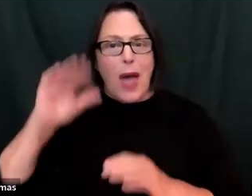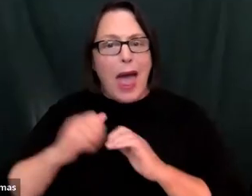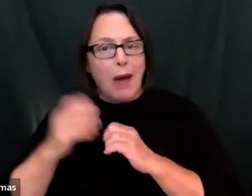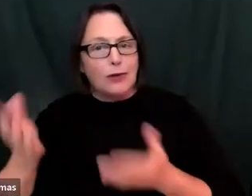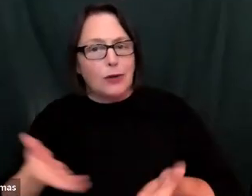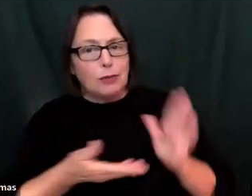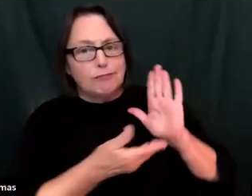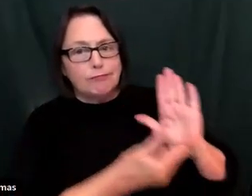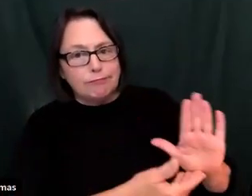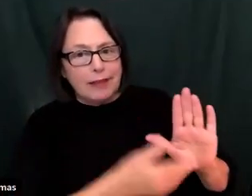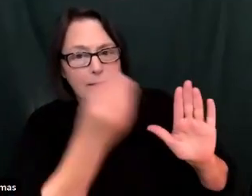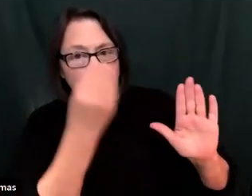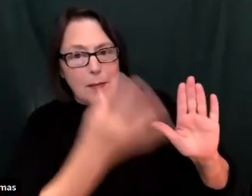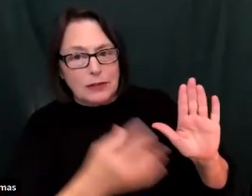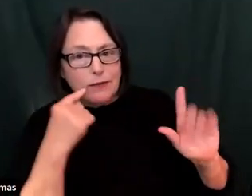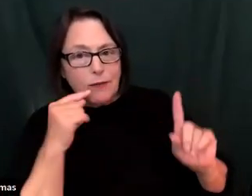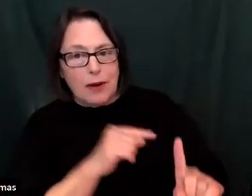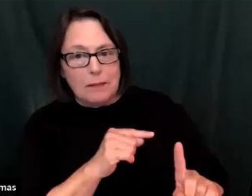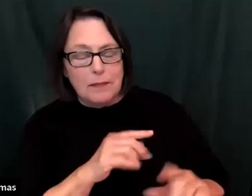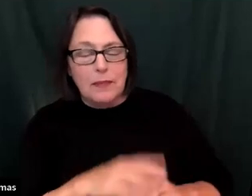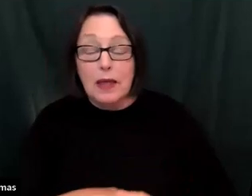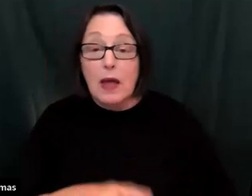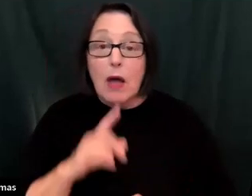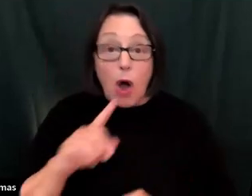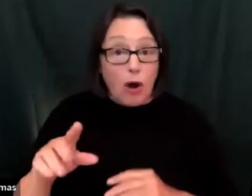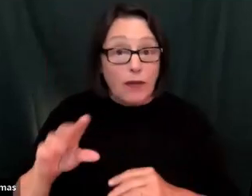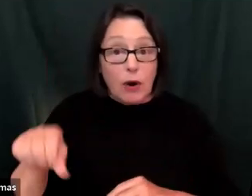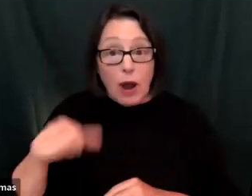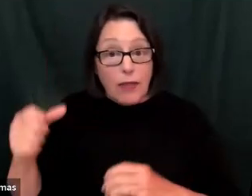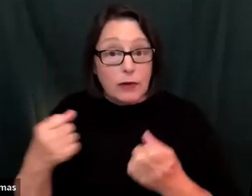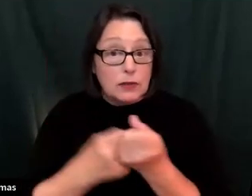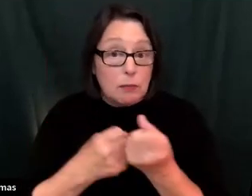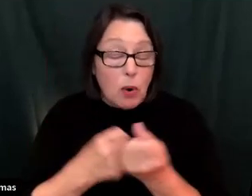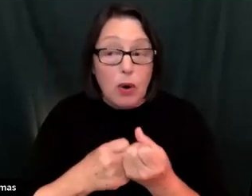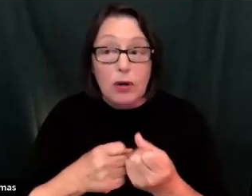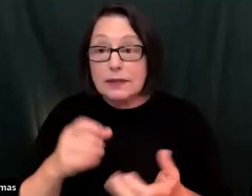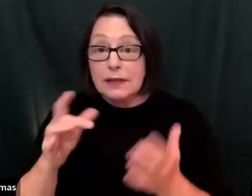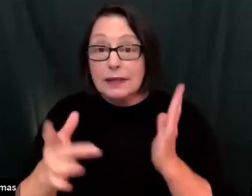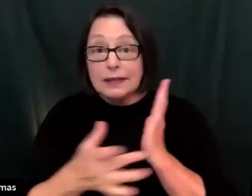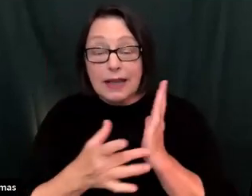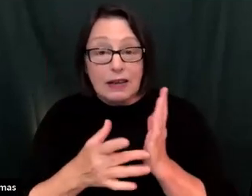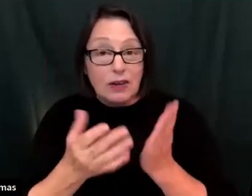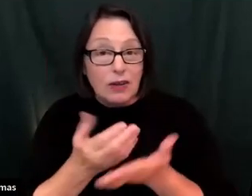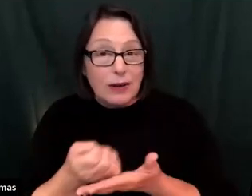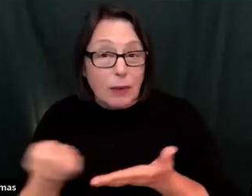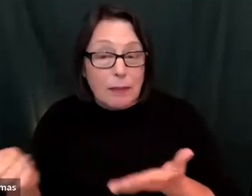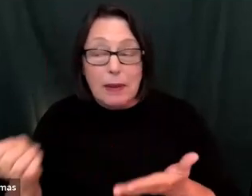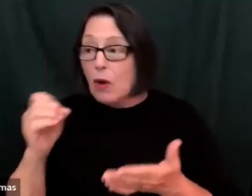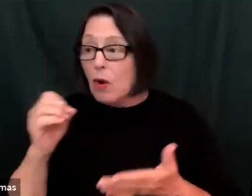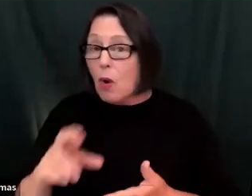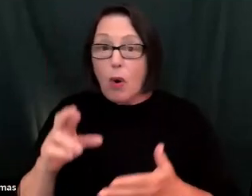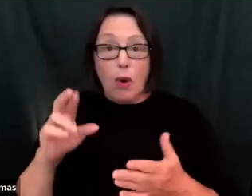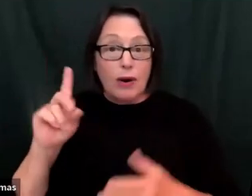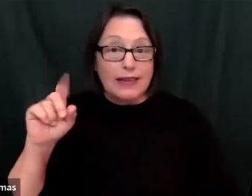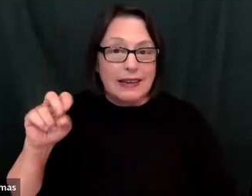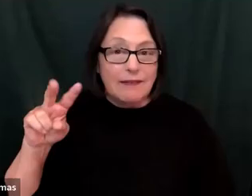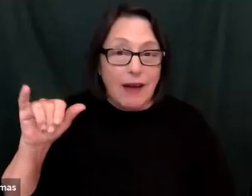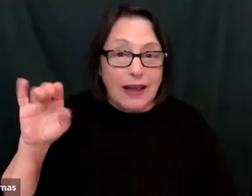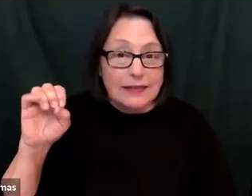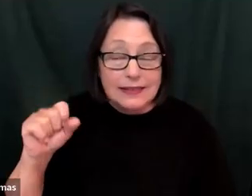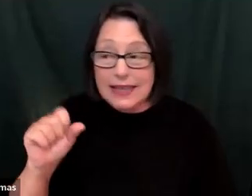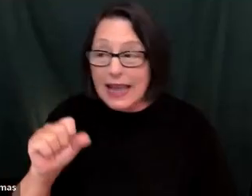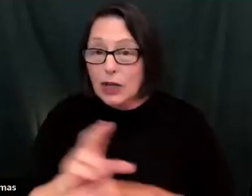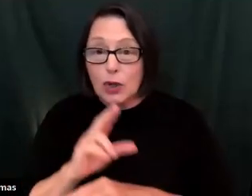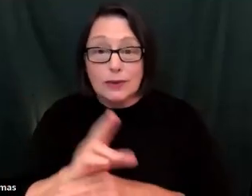Is there additional support, assistive devices or technology to help the student use those senses? Things